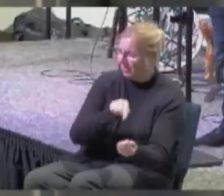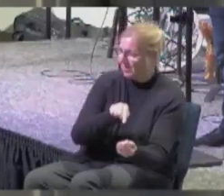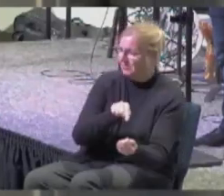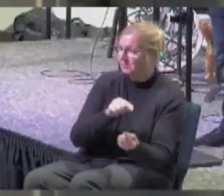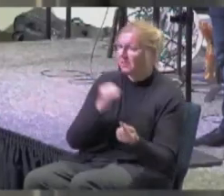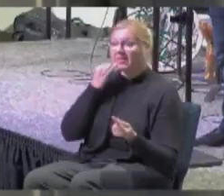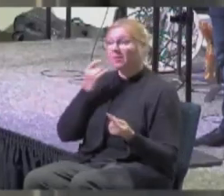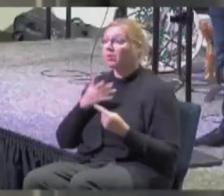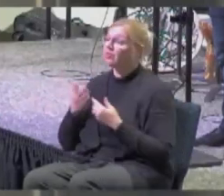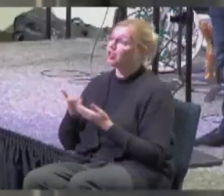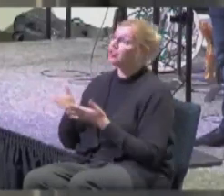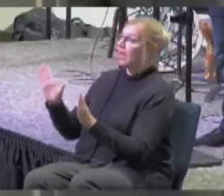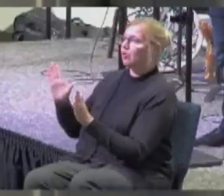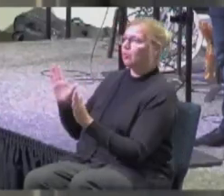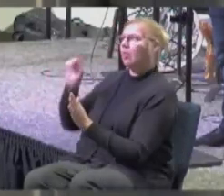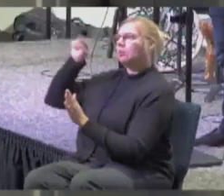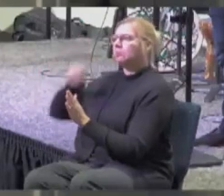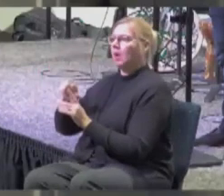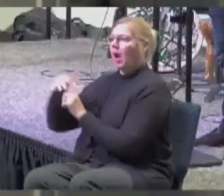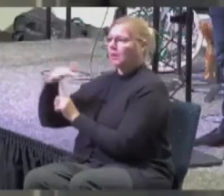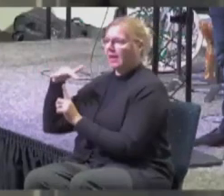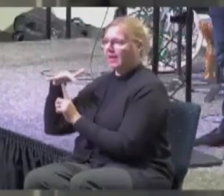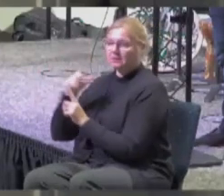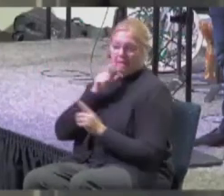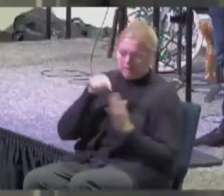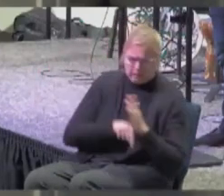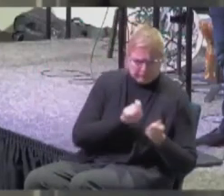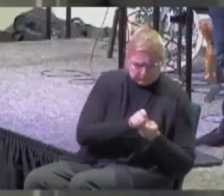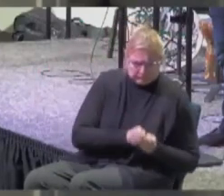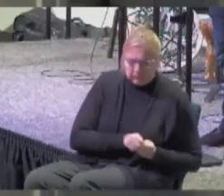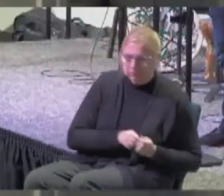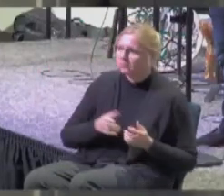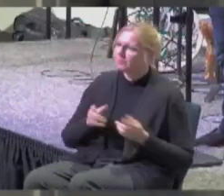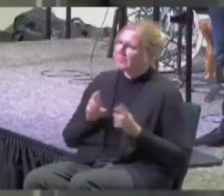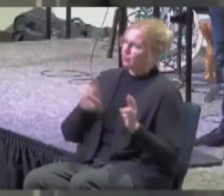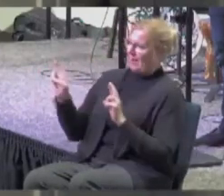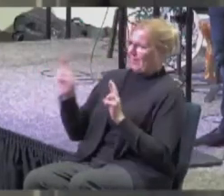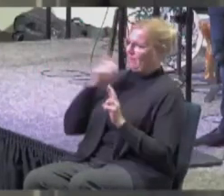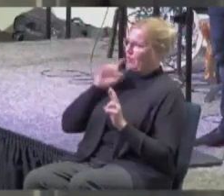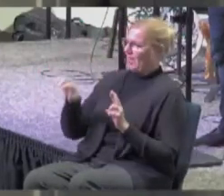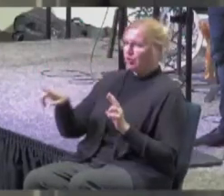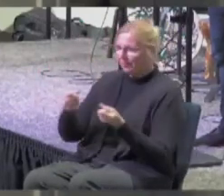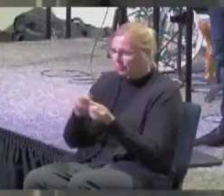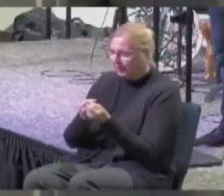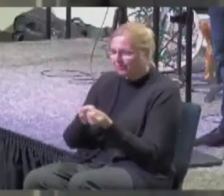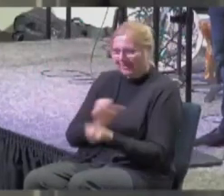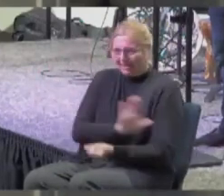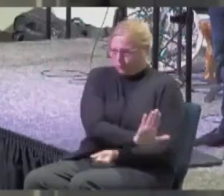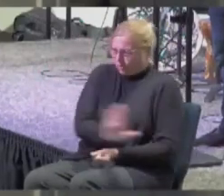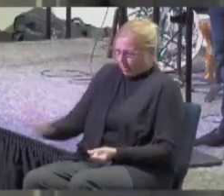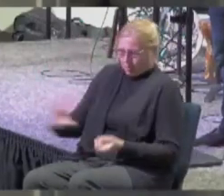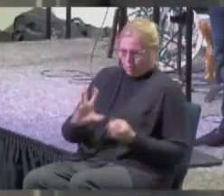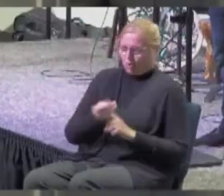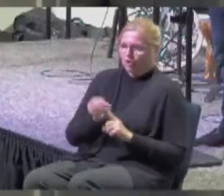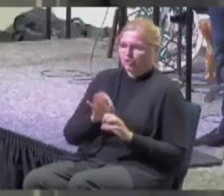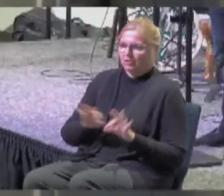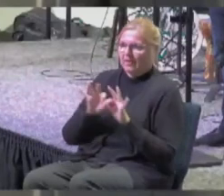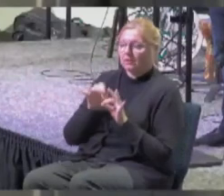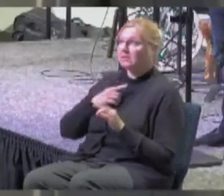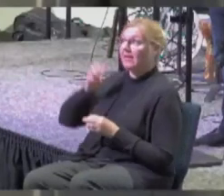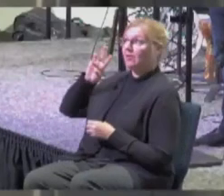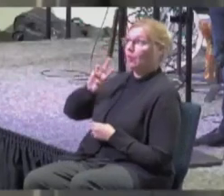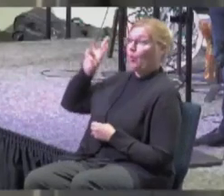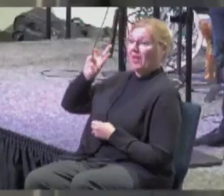communication over Good News Bible style explicitation, we need to be ready to advocate for their values before any Western partners